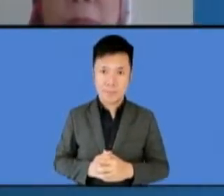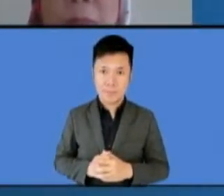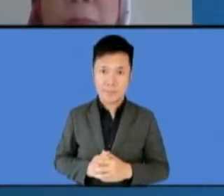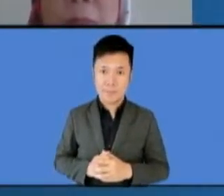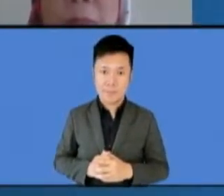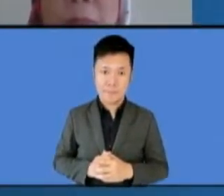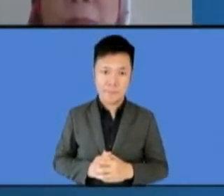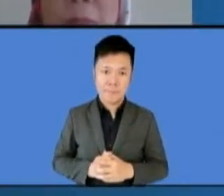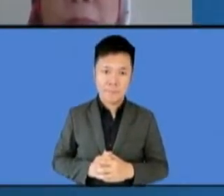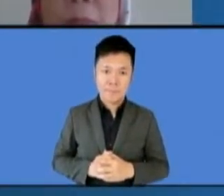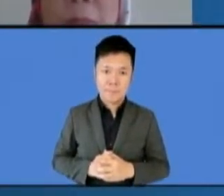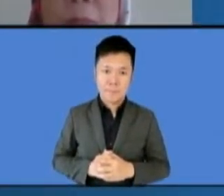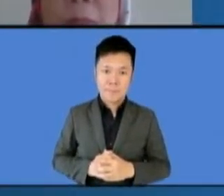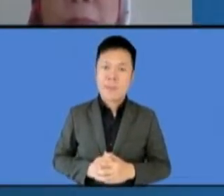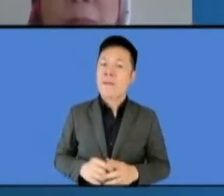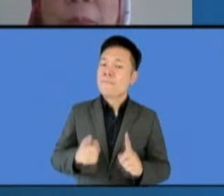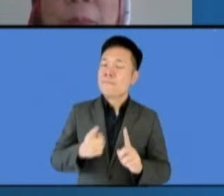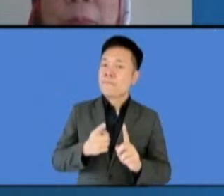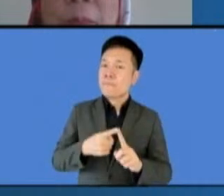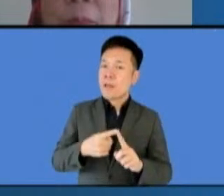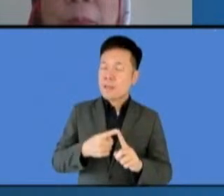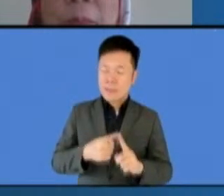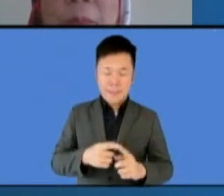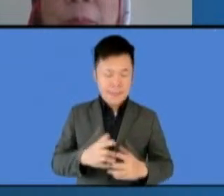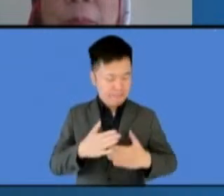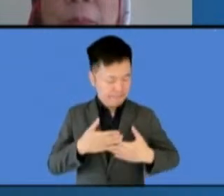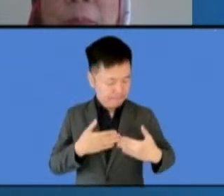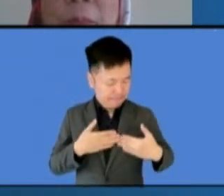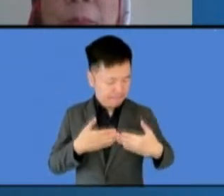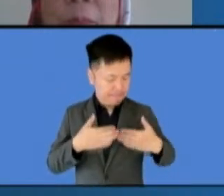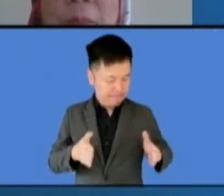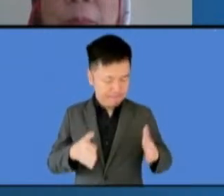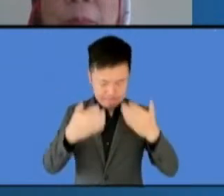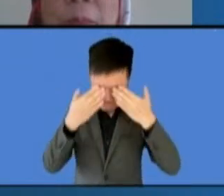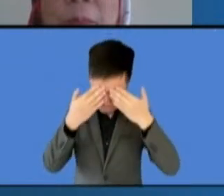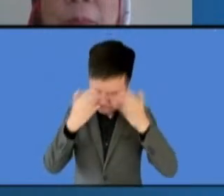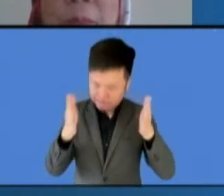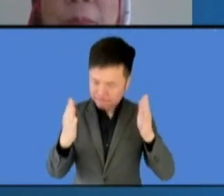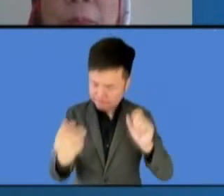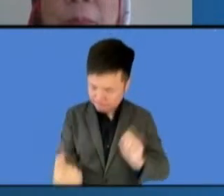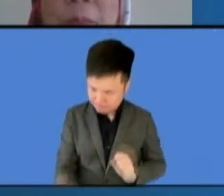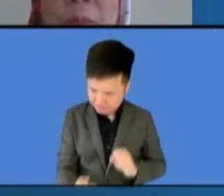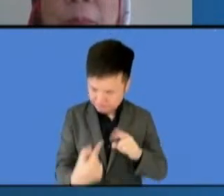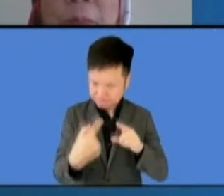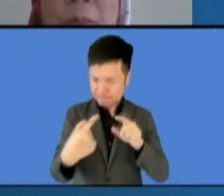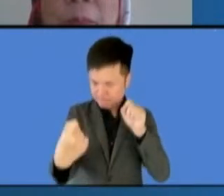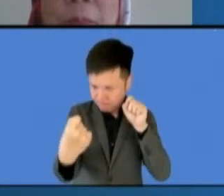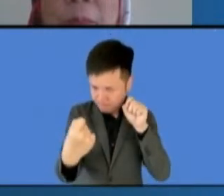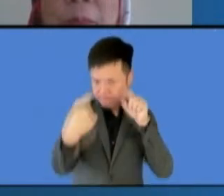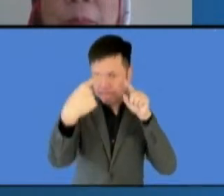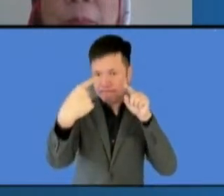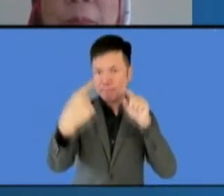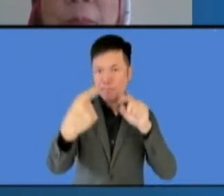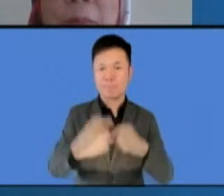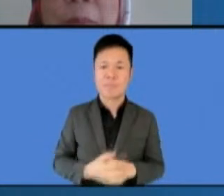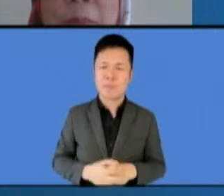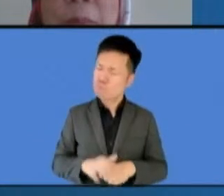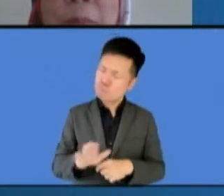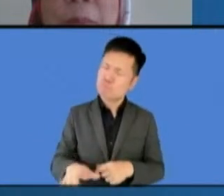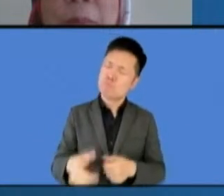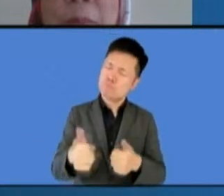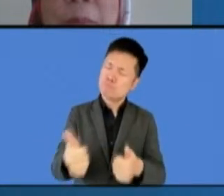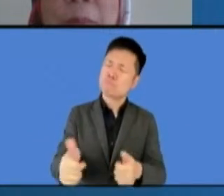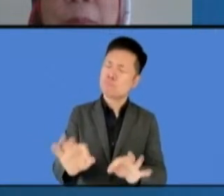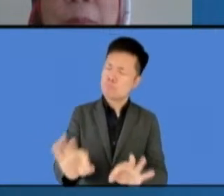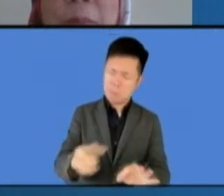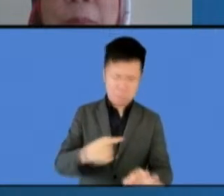First step is empathy and open communication. Both generations need to recognize that each other's concerns are equally valid. Younger